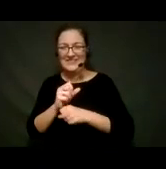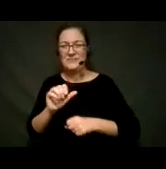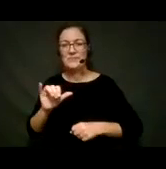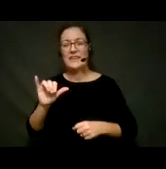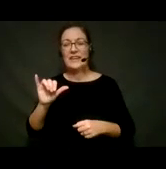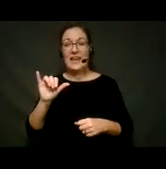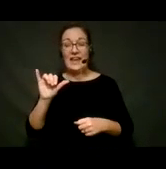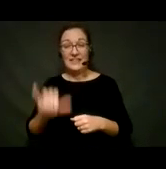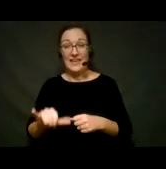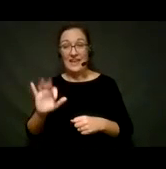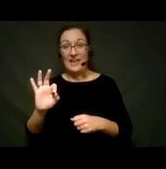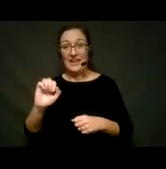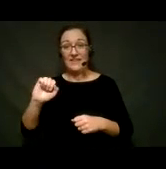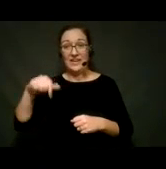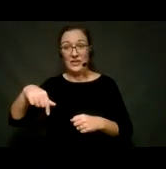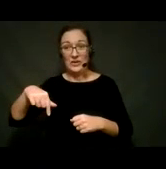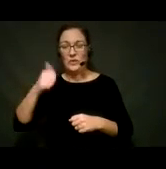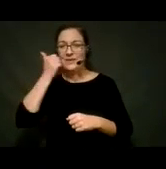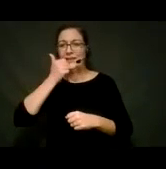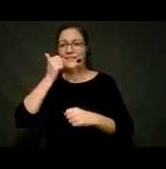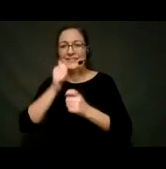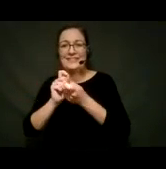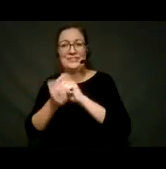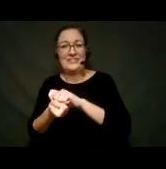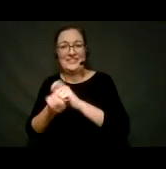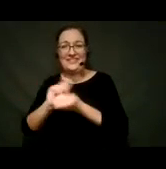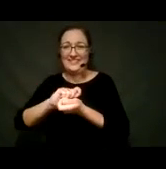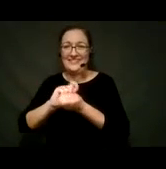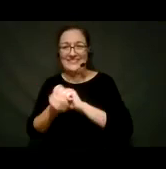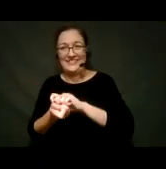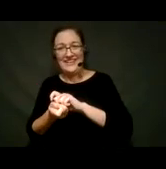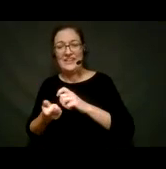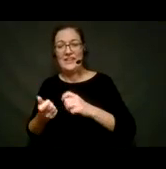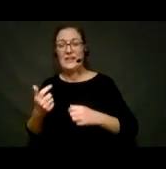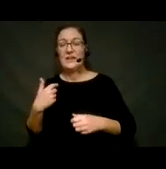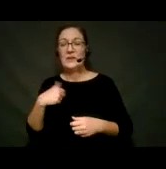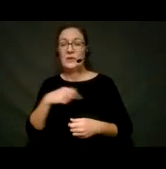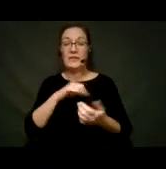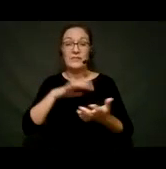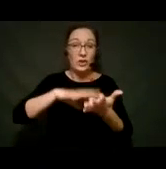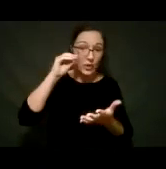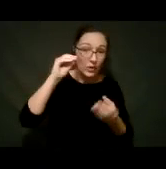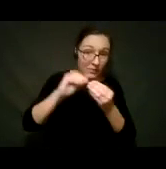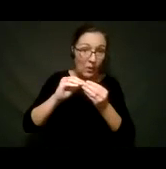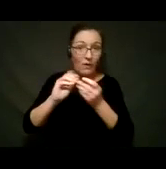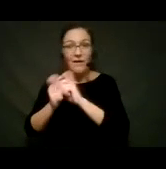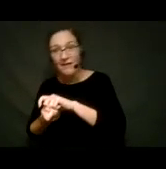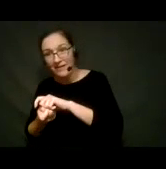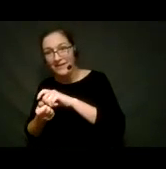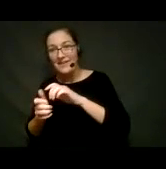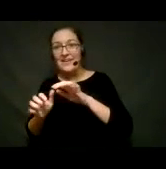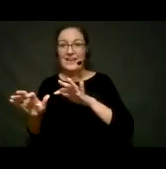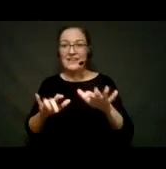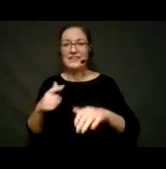living, breathing, growing document. It has been informed, and we're holding 6 of these community conversations